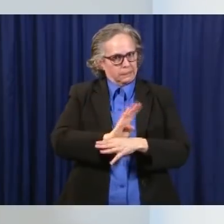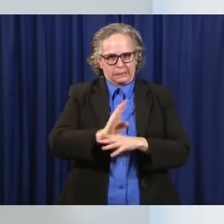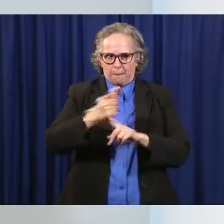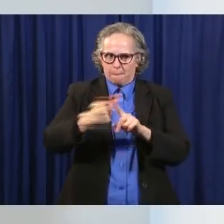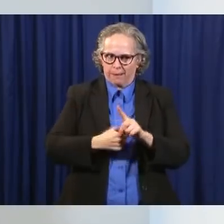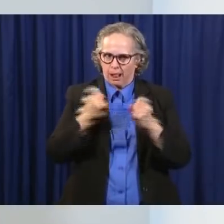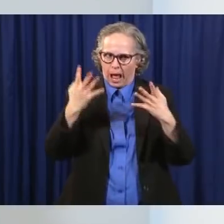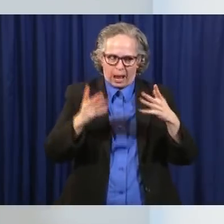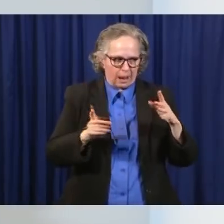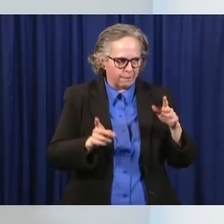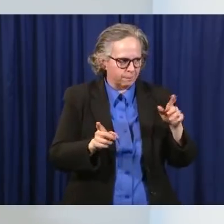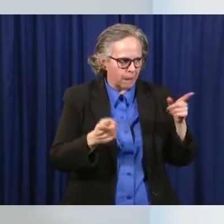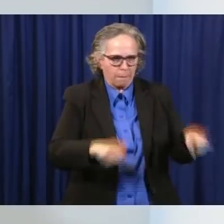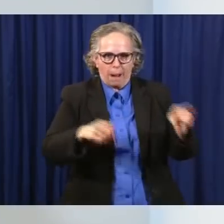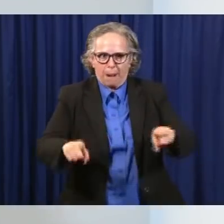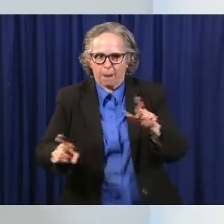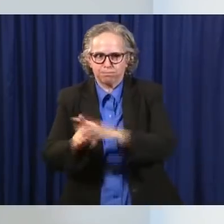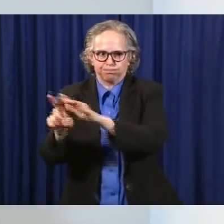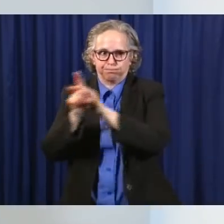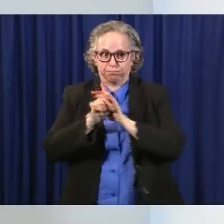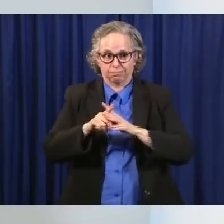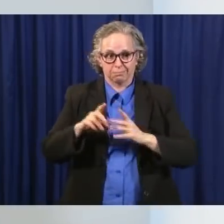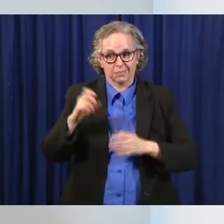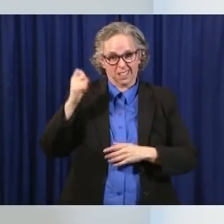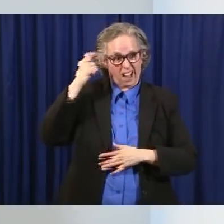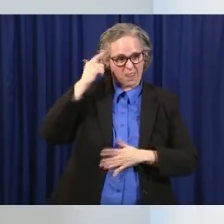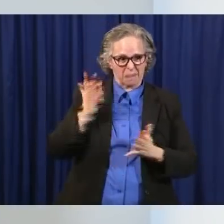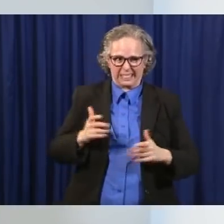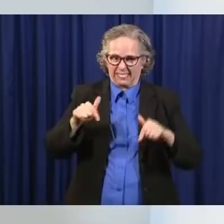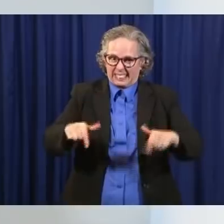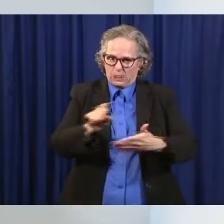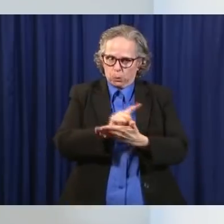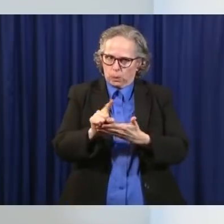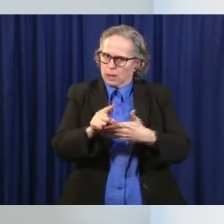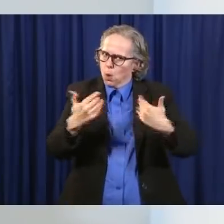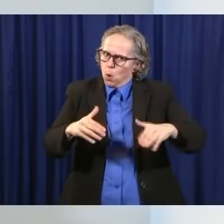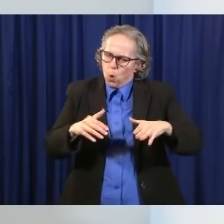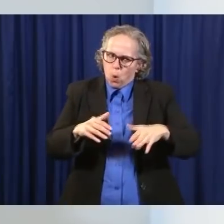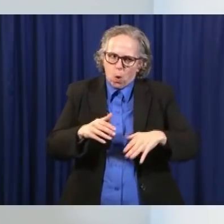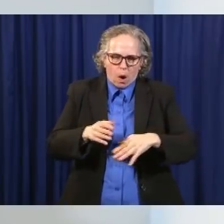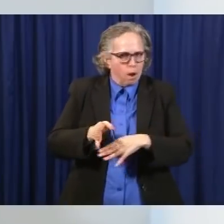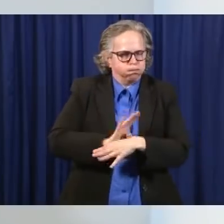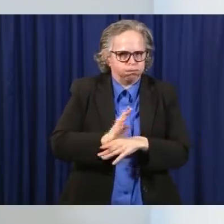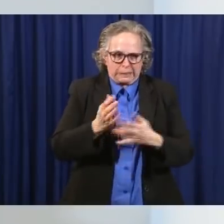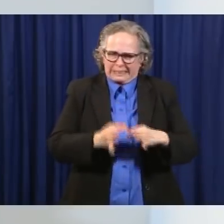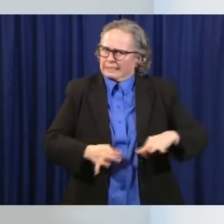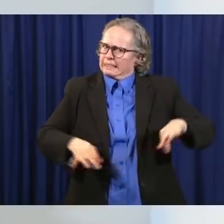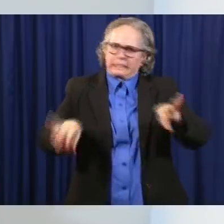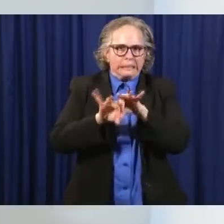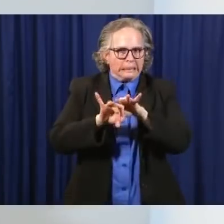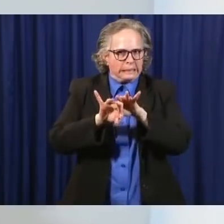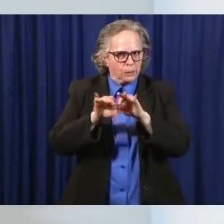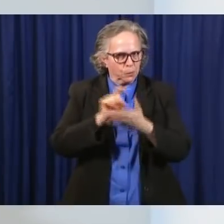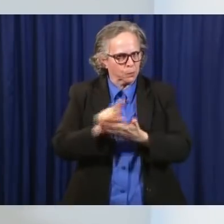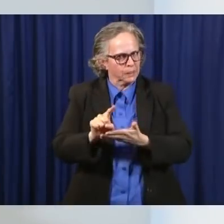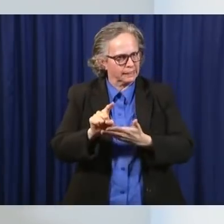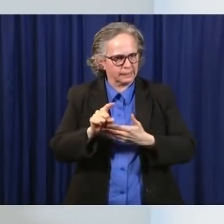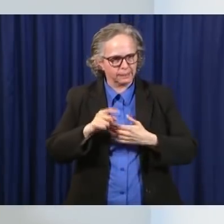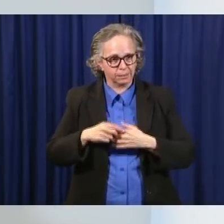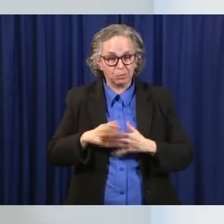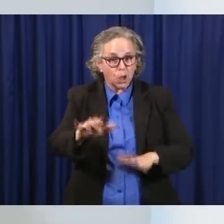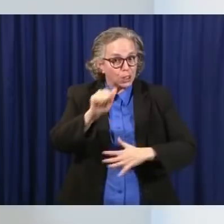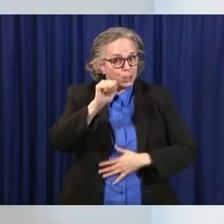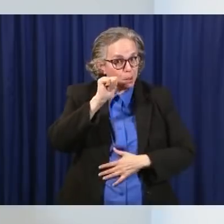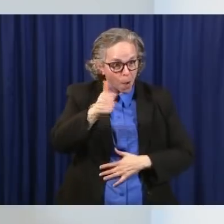basically recognized what a big week this is during his earlier remarks. As of tomorrow, when